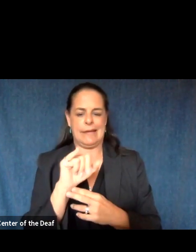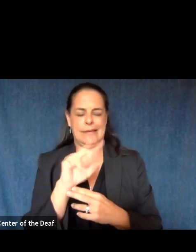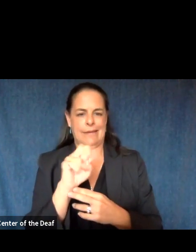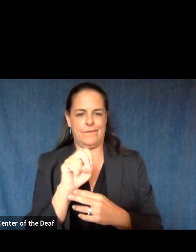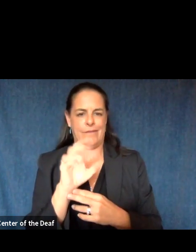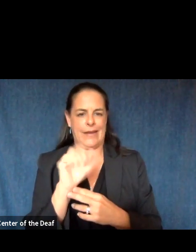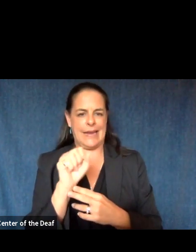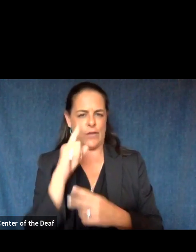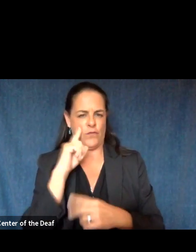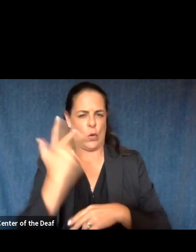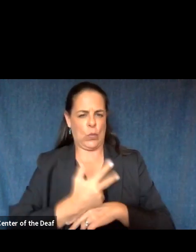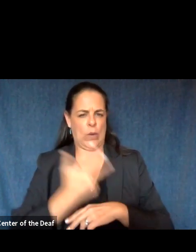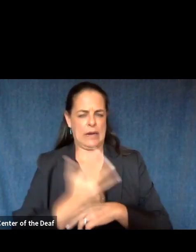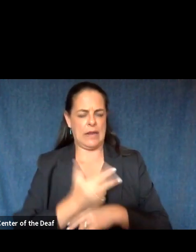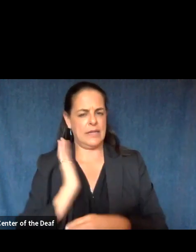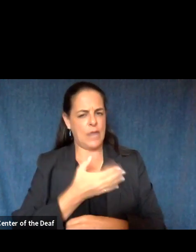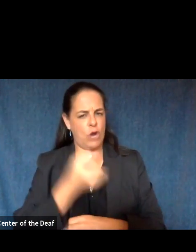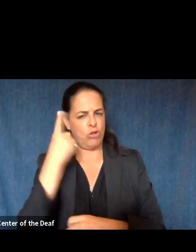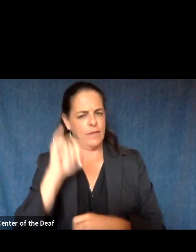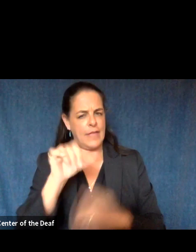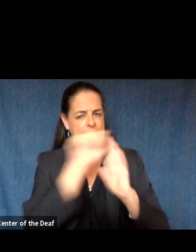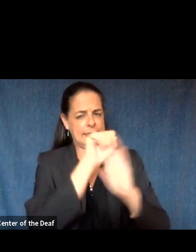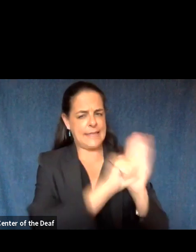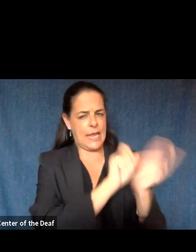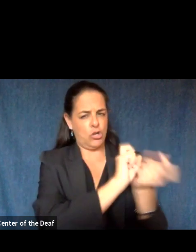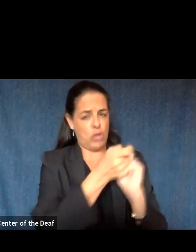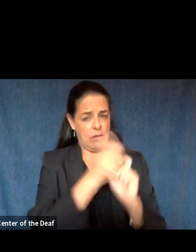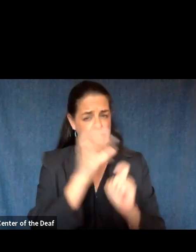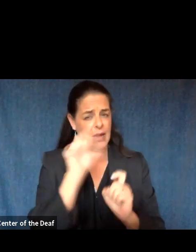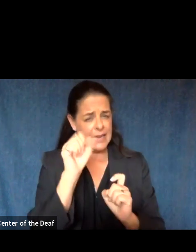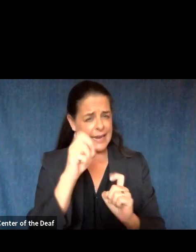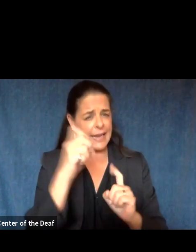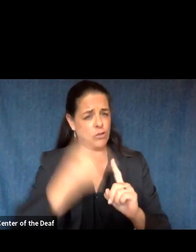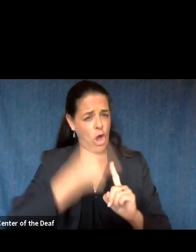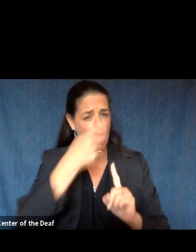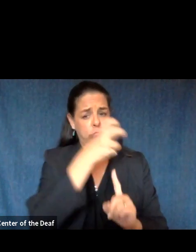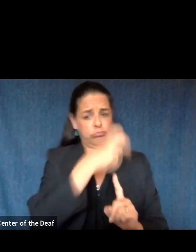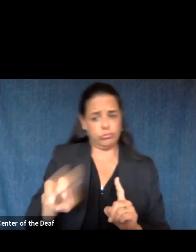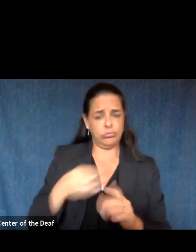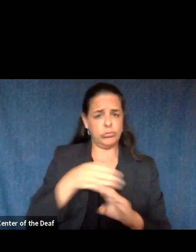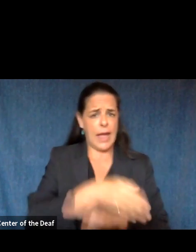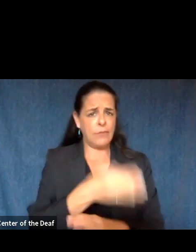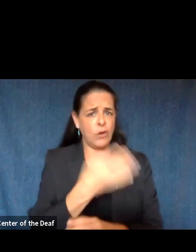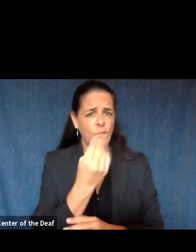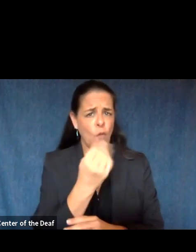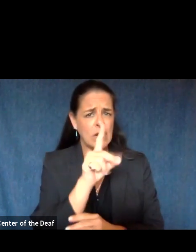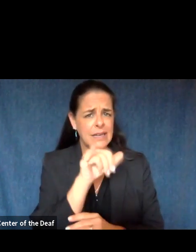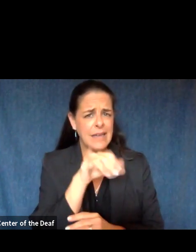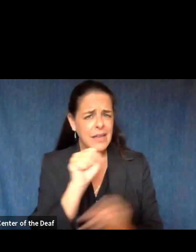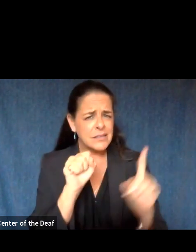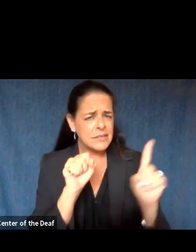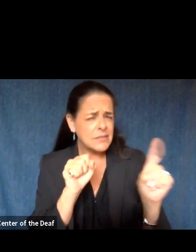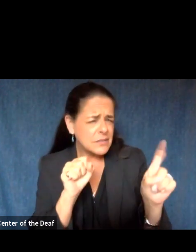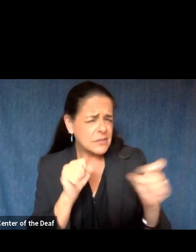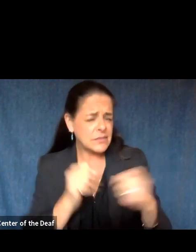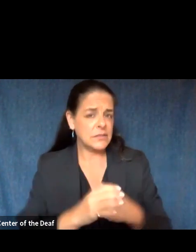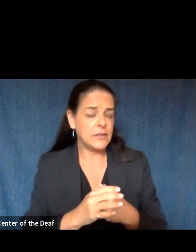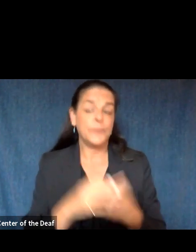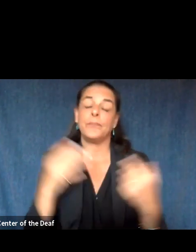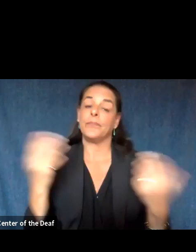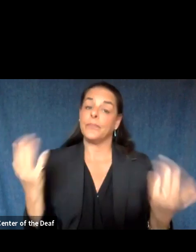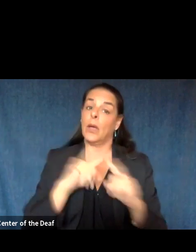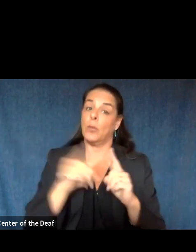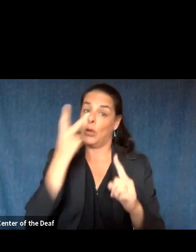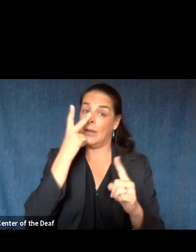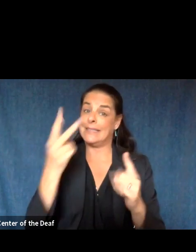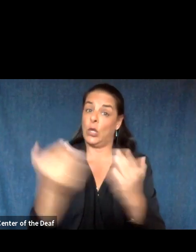our understanding of the state changes, shouldn't cases automatically move there after 14 days? Well, but you're seeing new cases